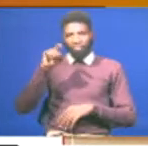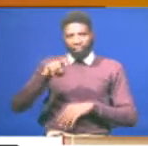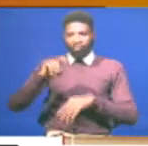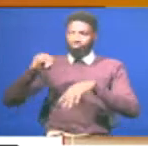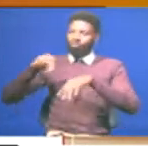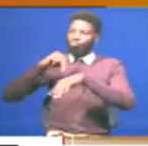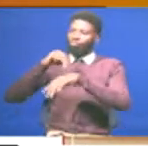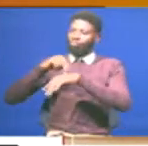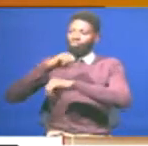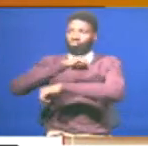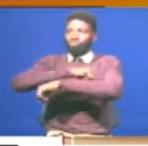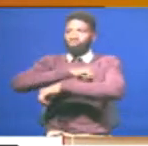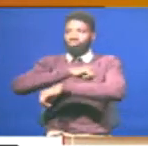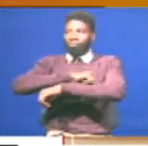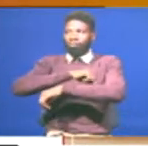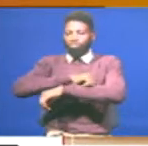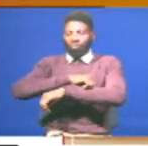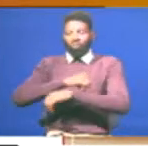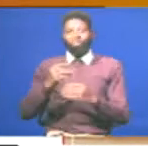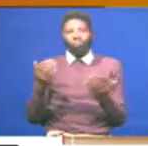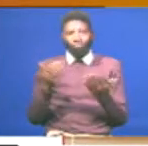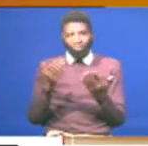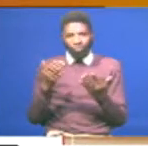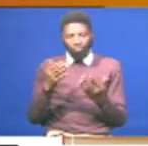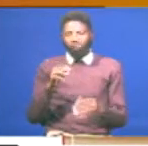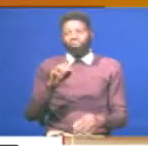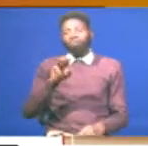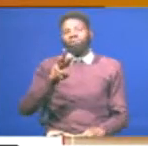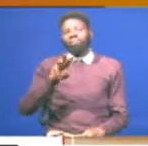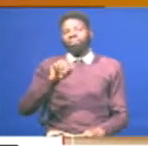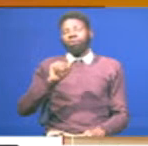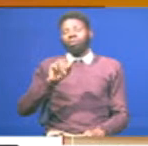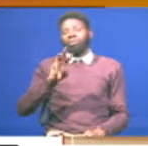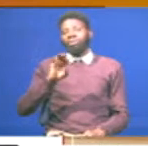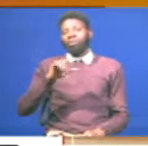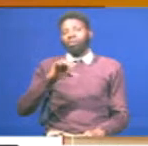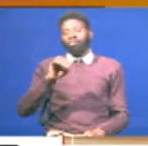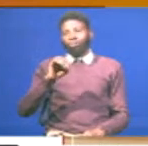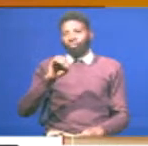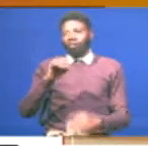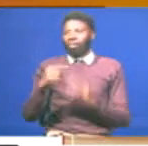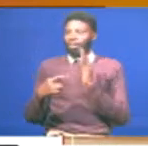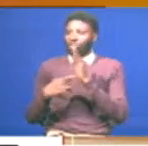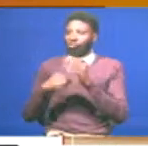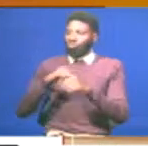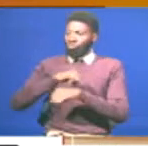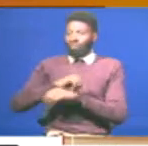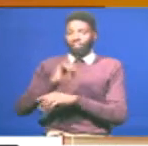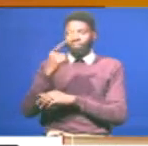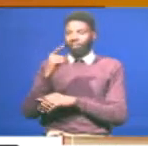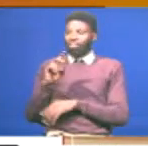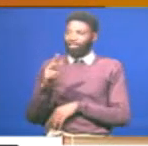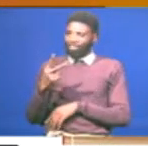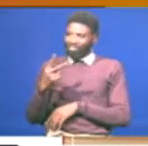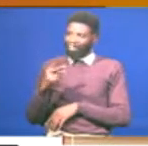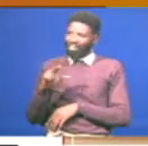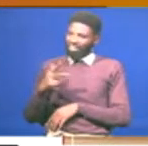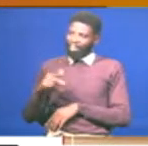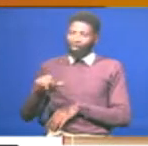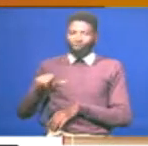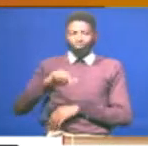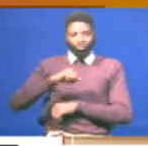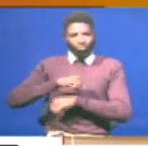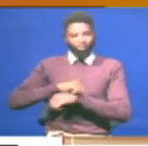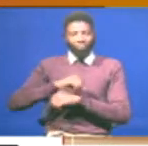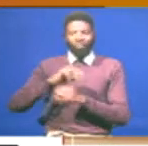right, was Mawego Technical School. Mm-hmm. Well, my first choice. The second and third were local schools, Migori, I